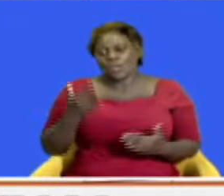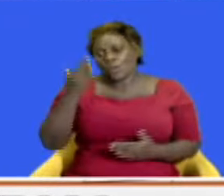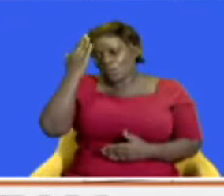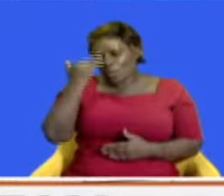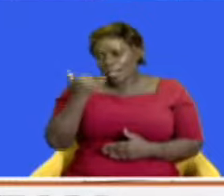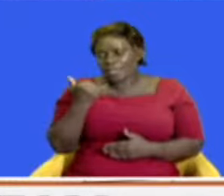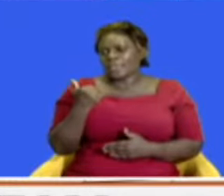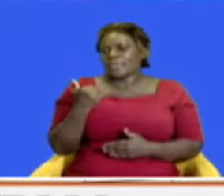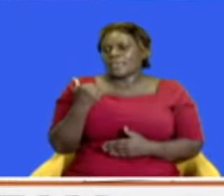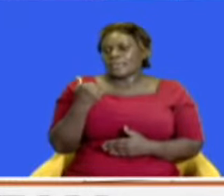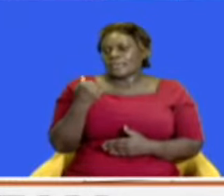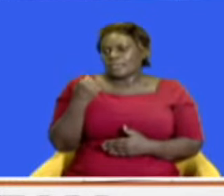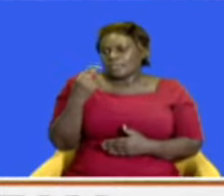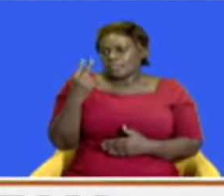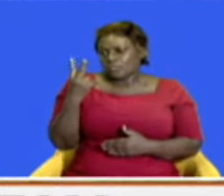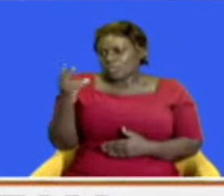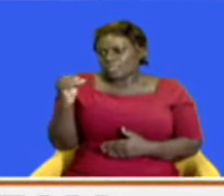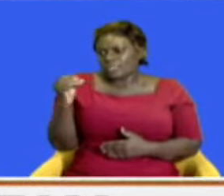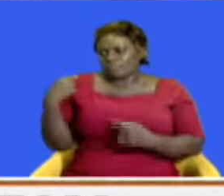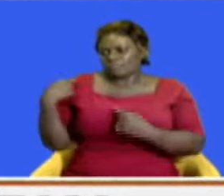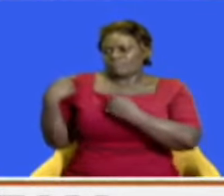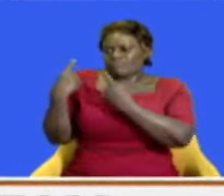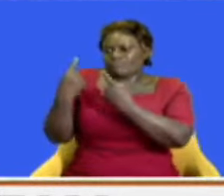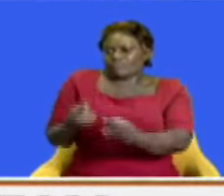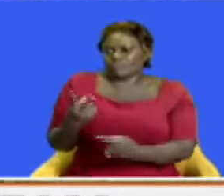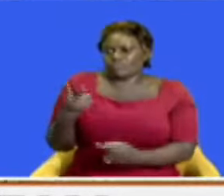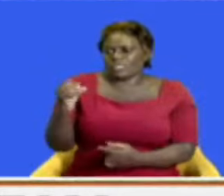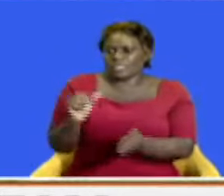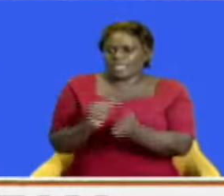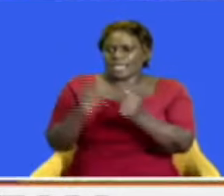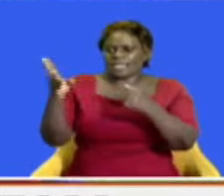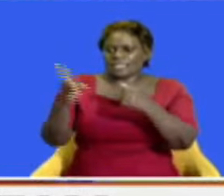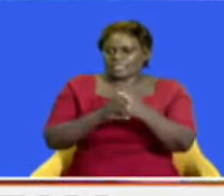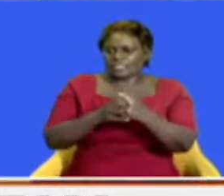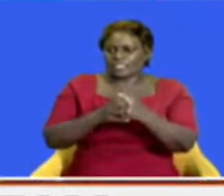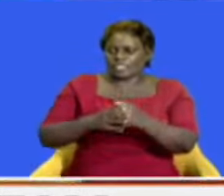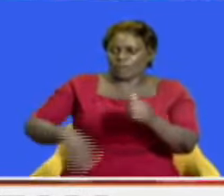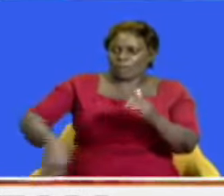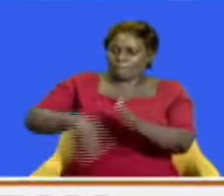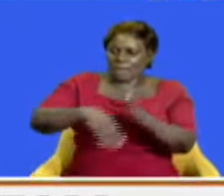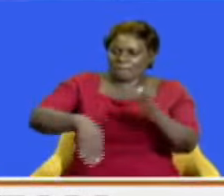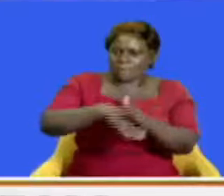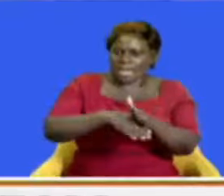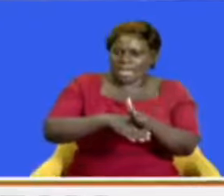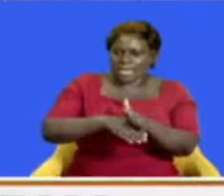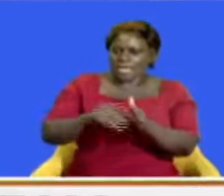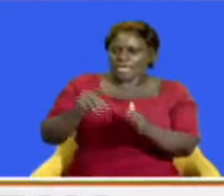Because since 2019, we have always been knocked out at the zonal